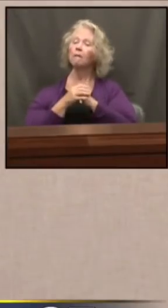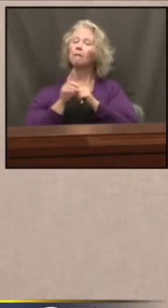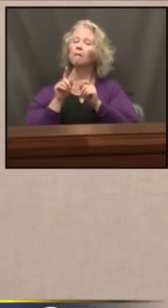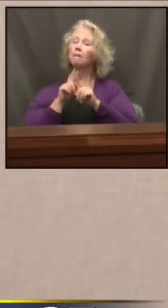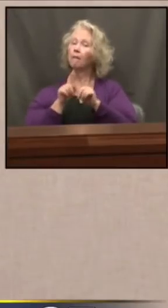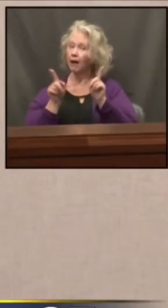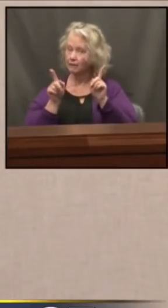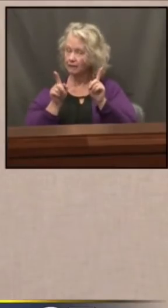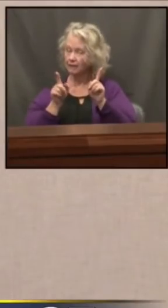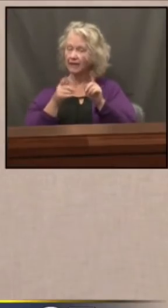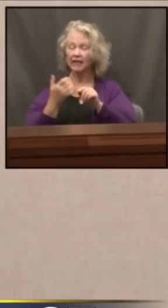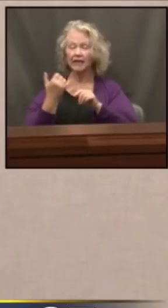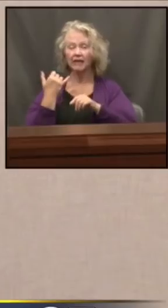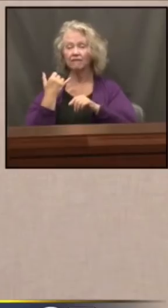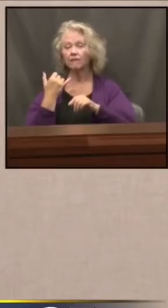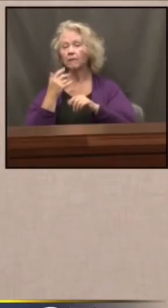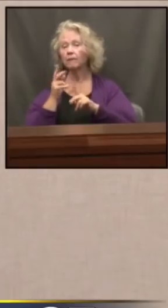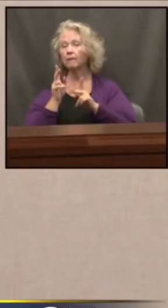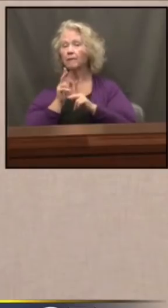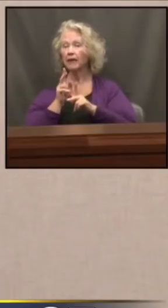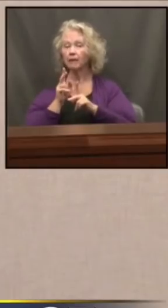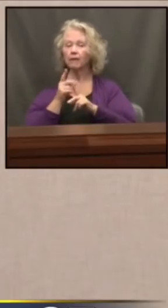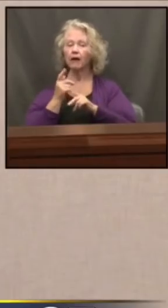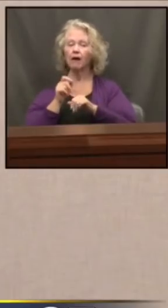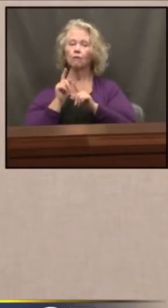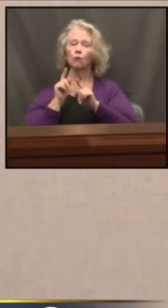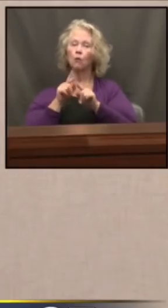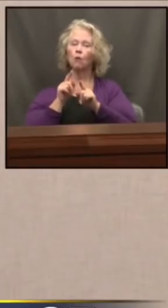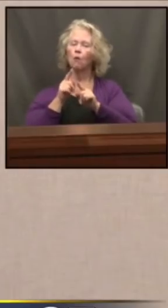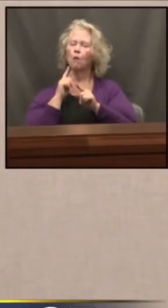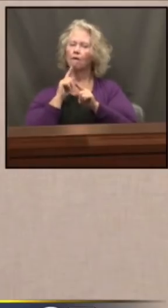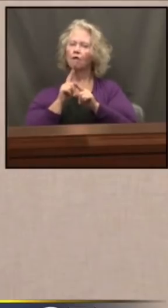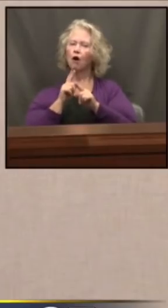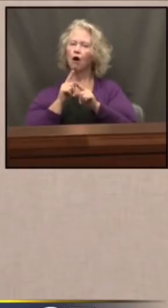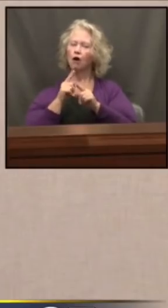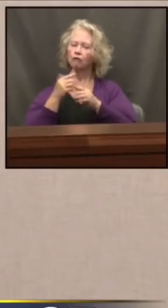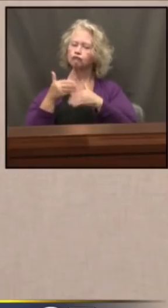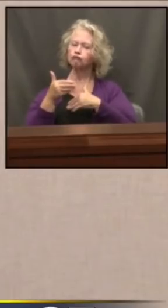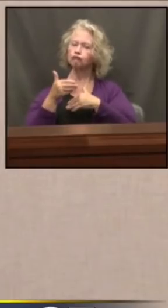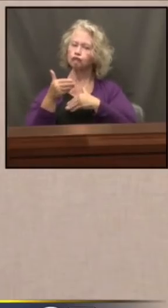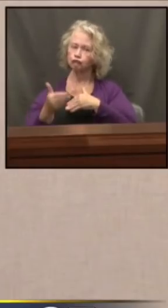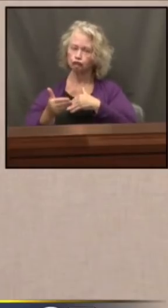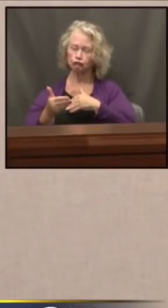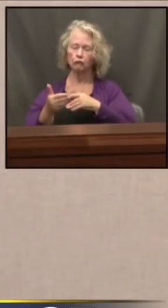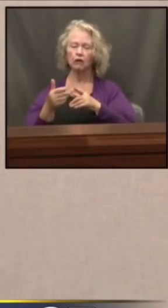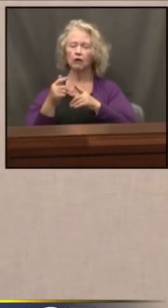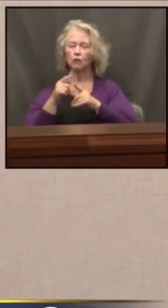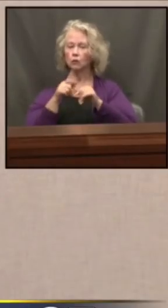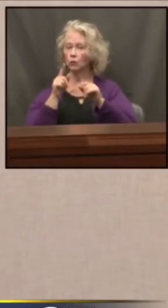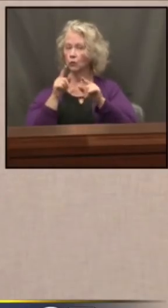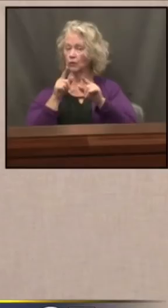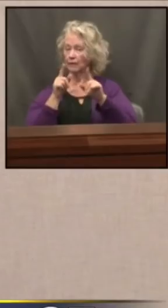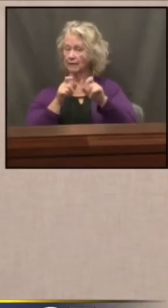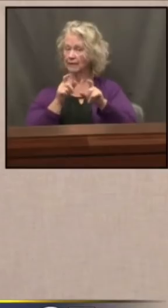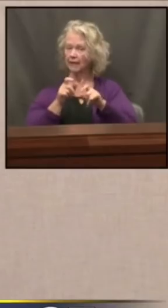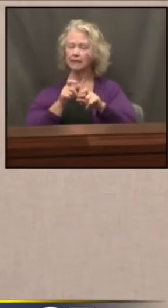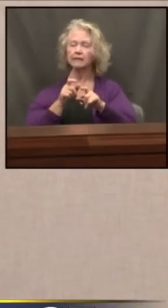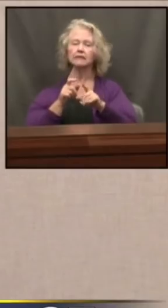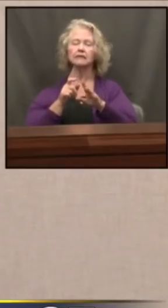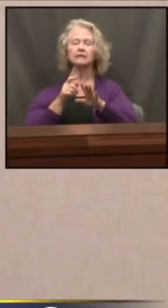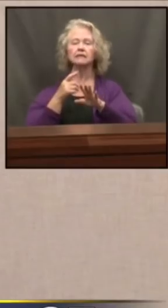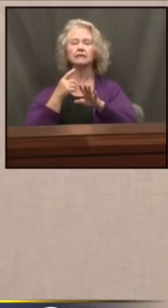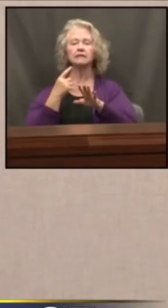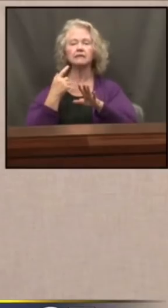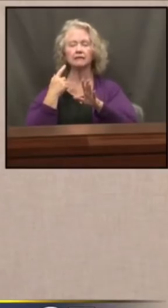people are going back to be repetitively screened, asymptomatic. Some insurance companies will not cover that, but for the most